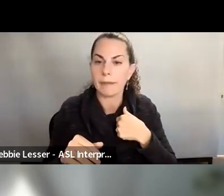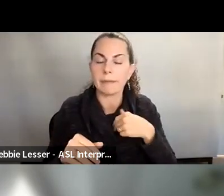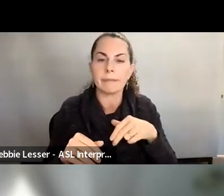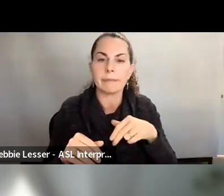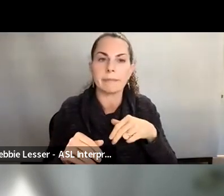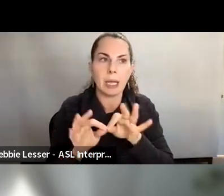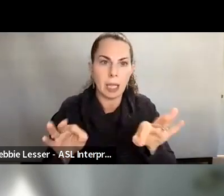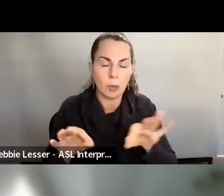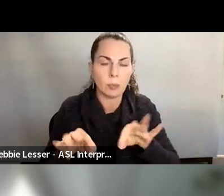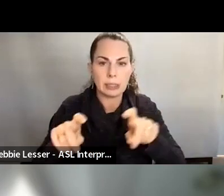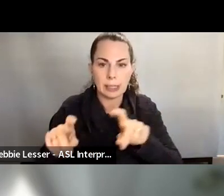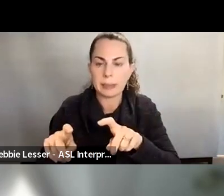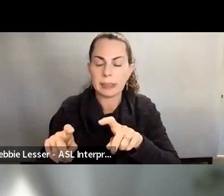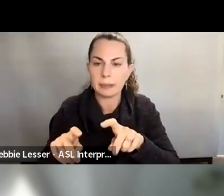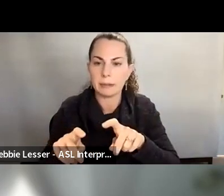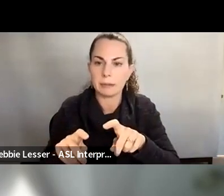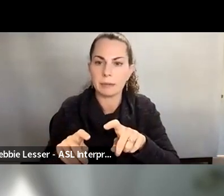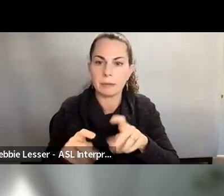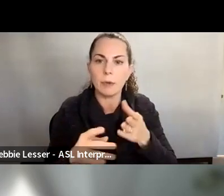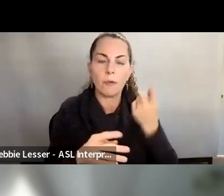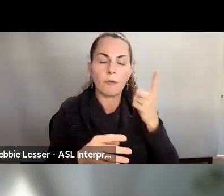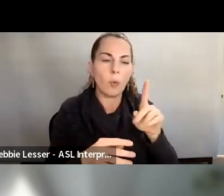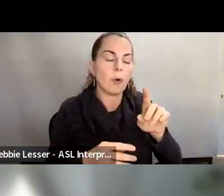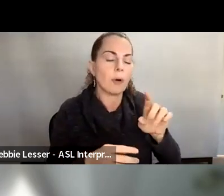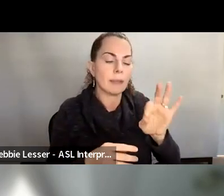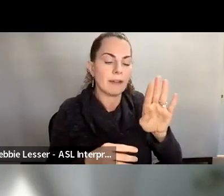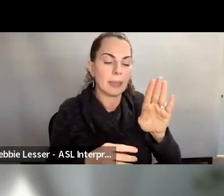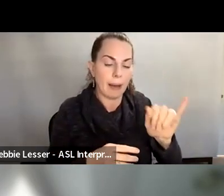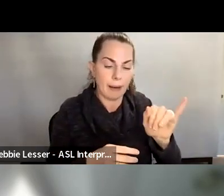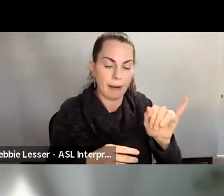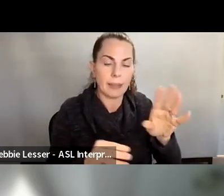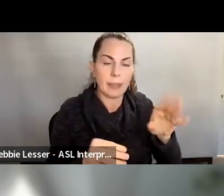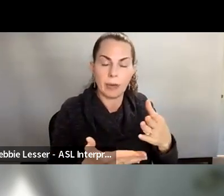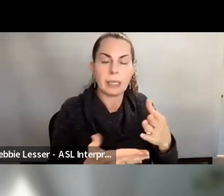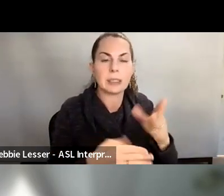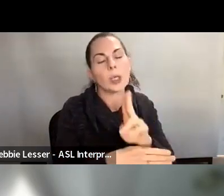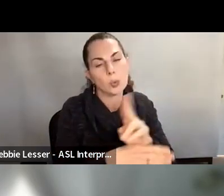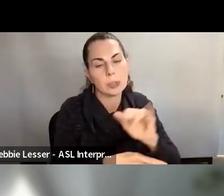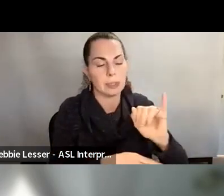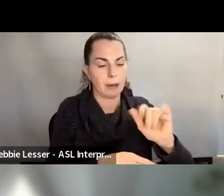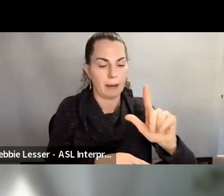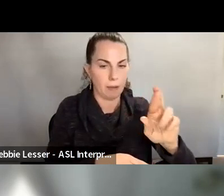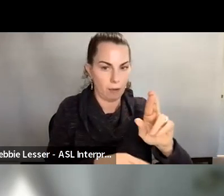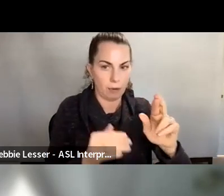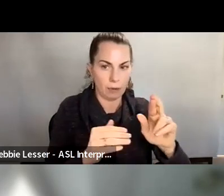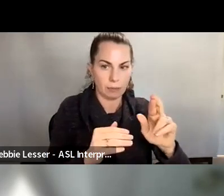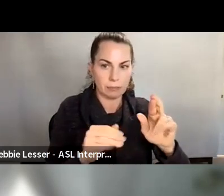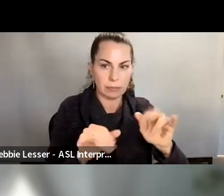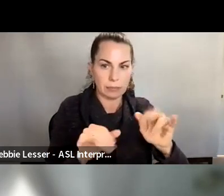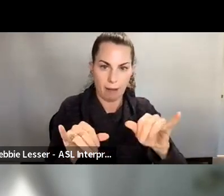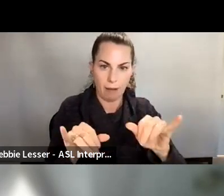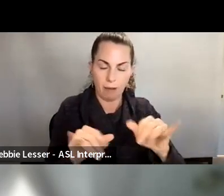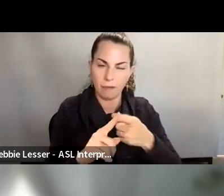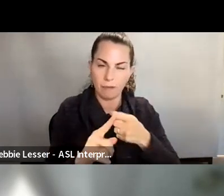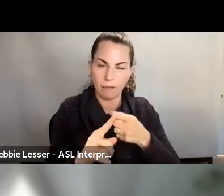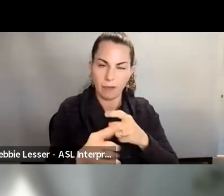They specifically provide a ILR-based test. It uses the ILR scale, which, if you know it, it goes from 1 to